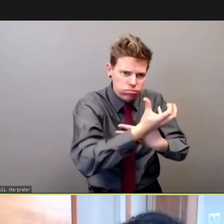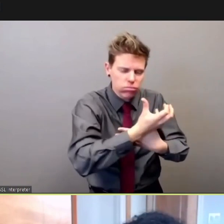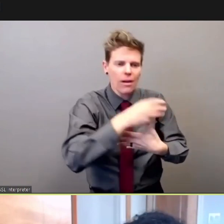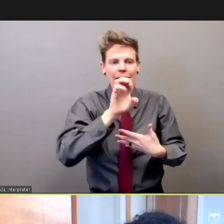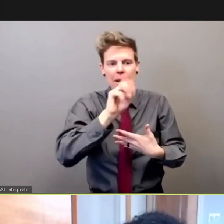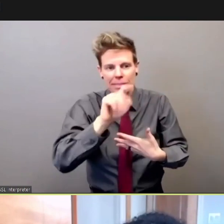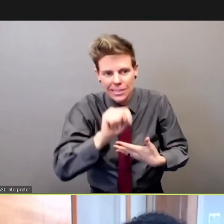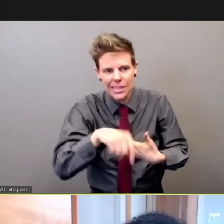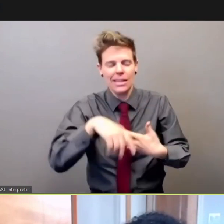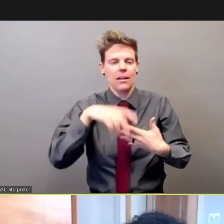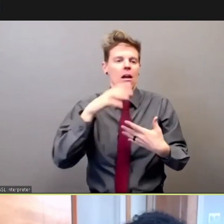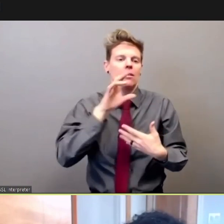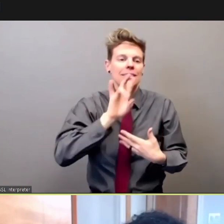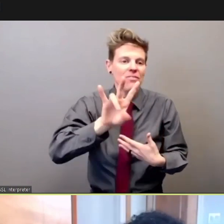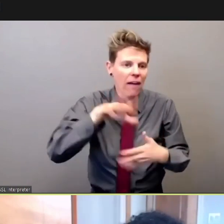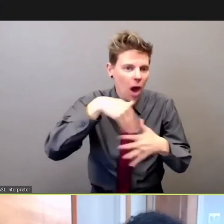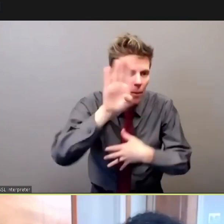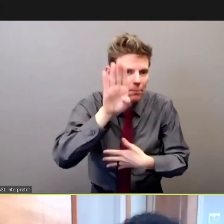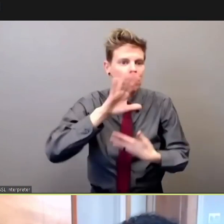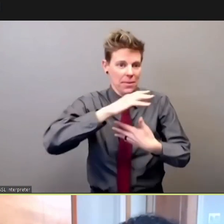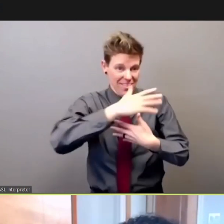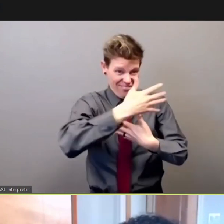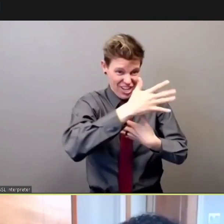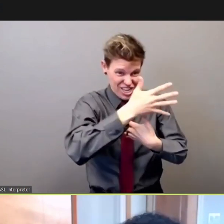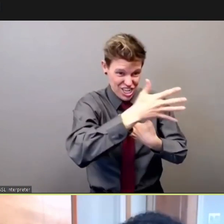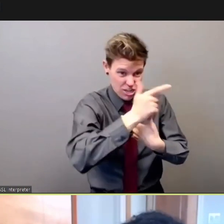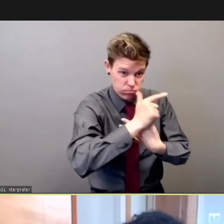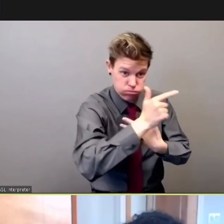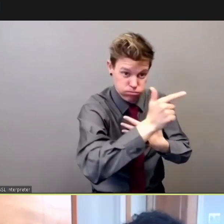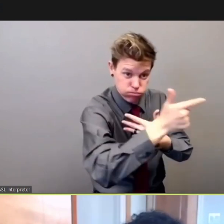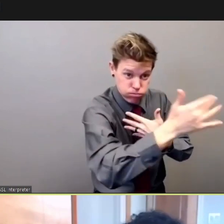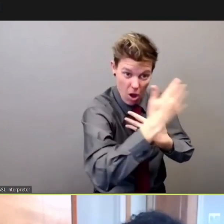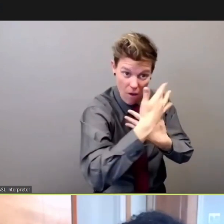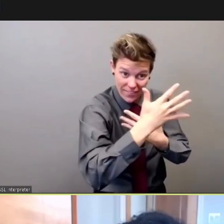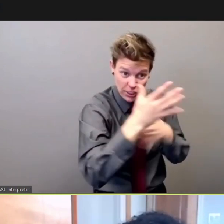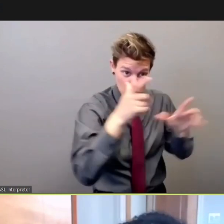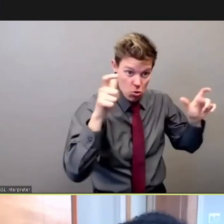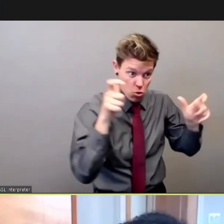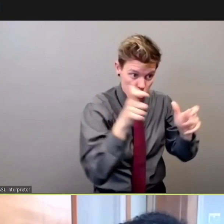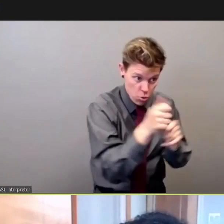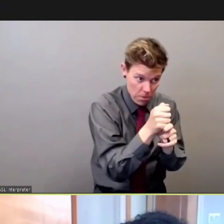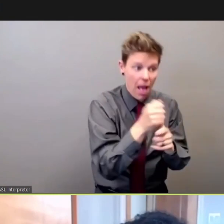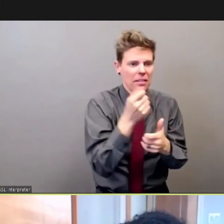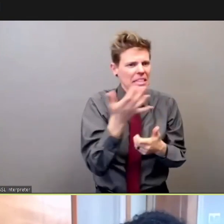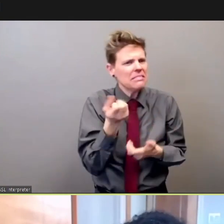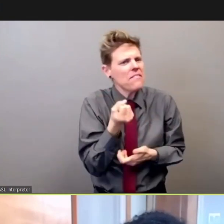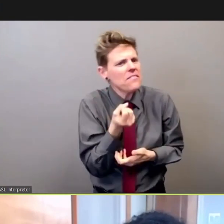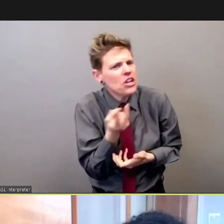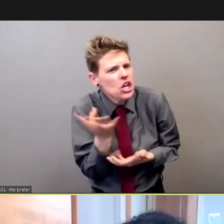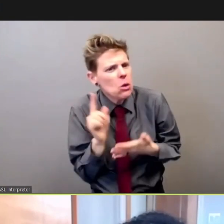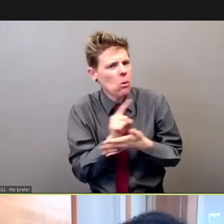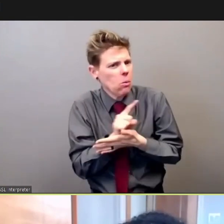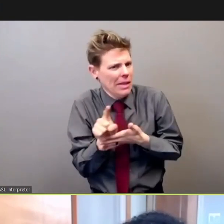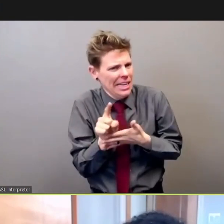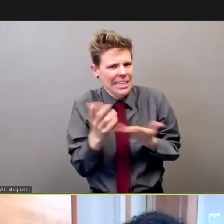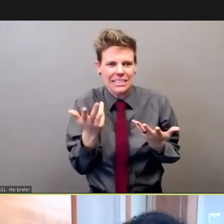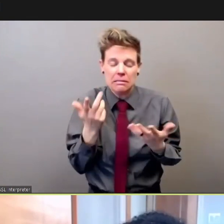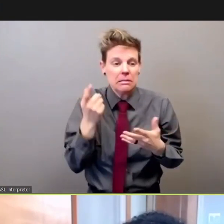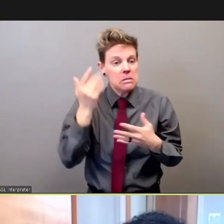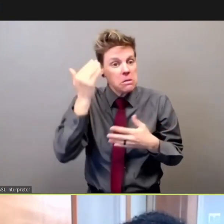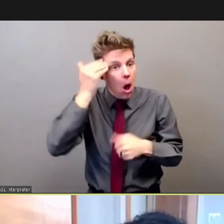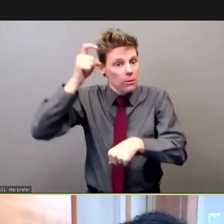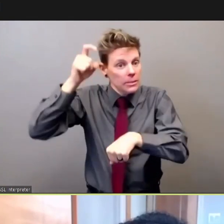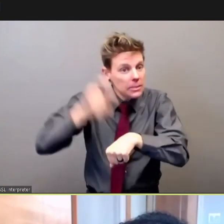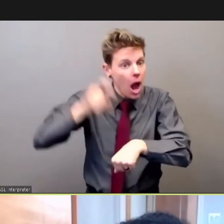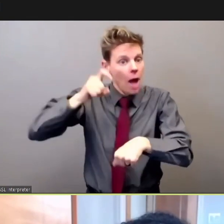who cannot work remotely, we're looking at a few weeks down the road, but I cannot give you an exact date until we really see the cadence of